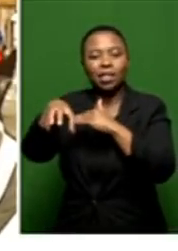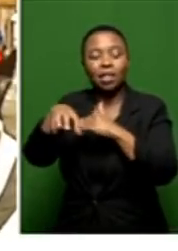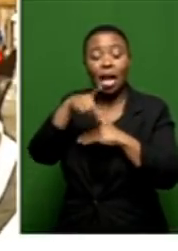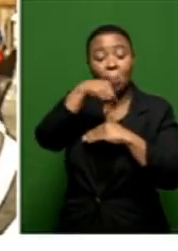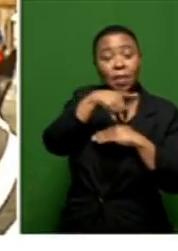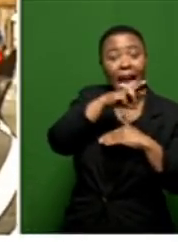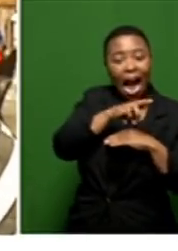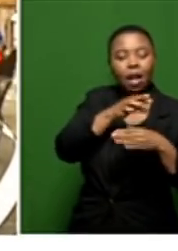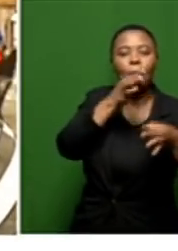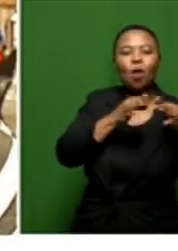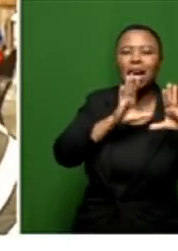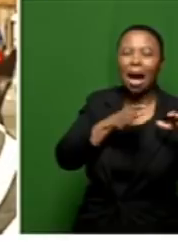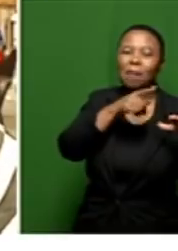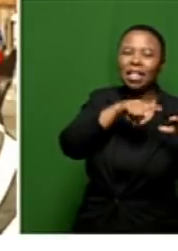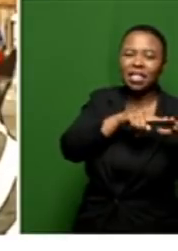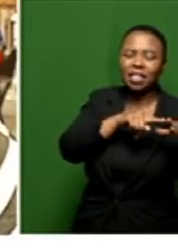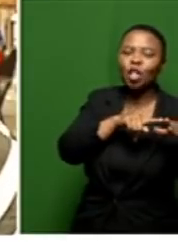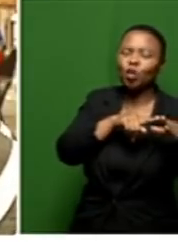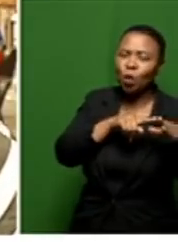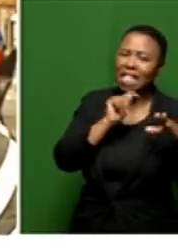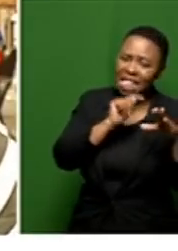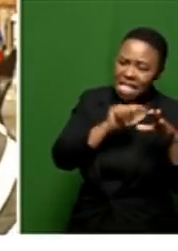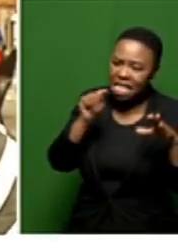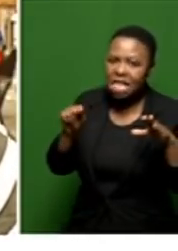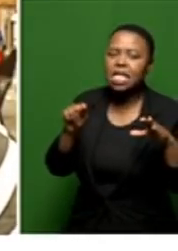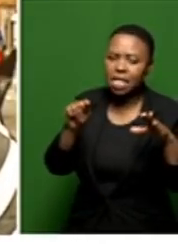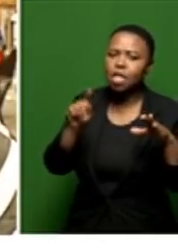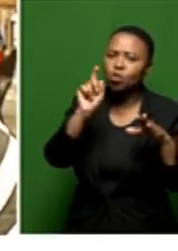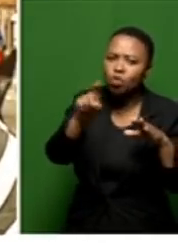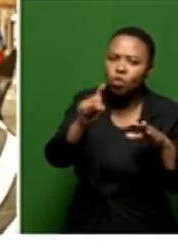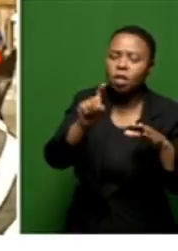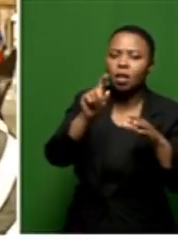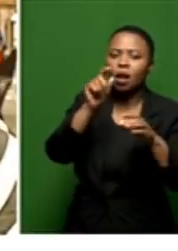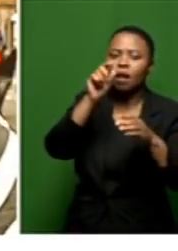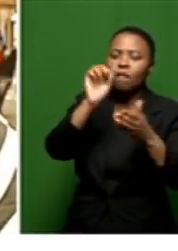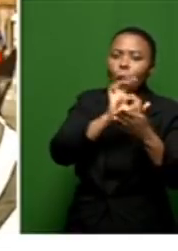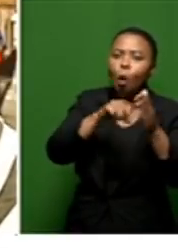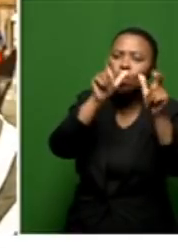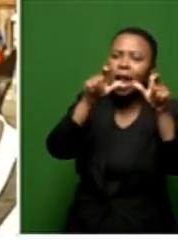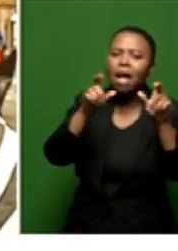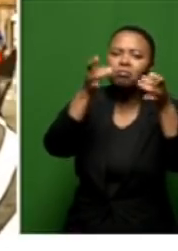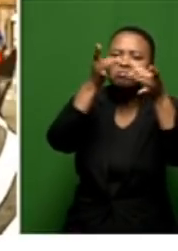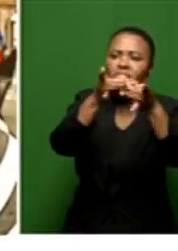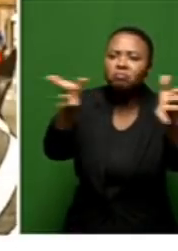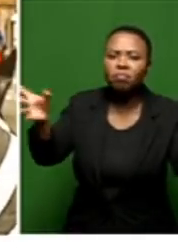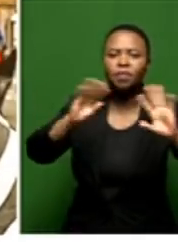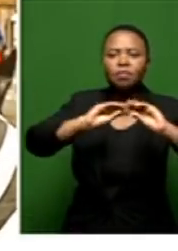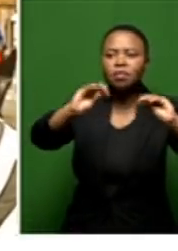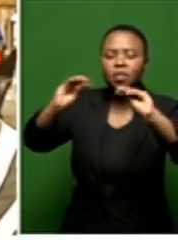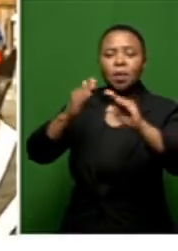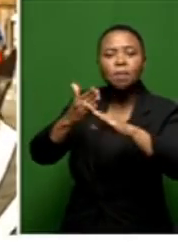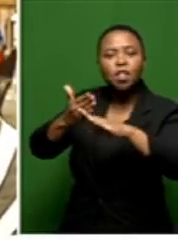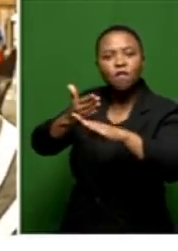looking at political parties. And so these are the nuances that should have been clear to every single voter before they went to the